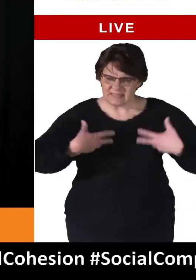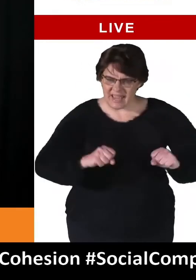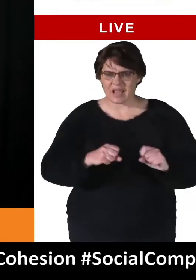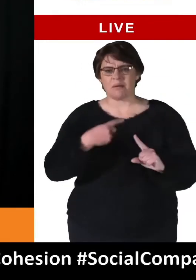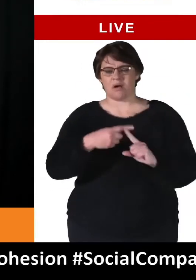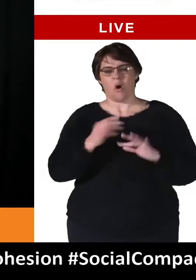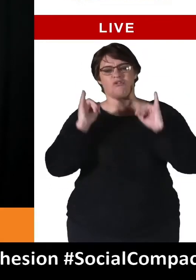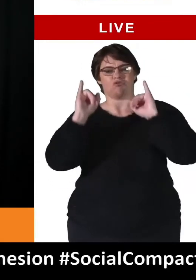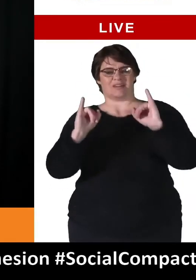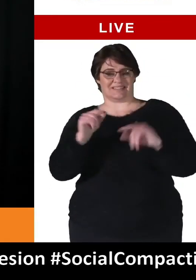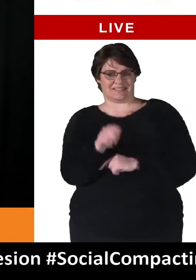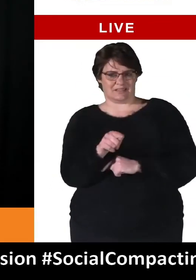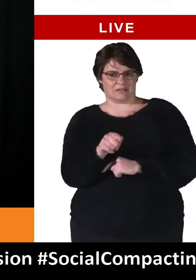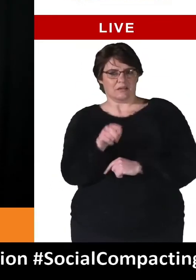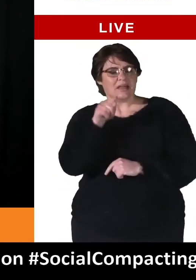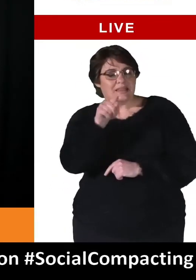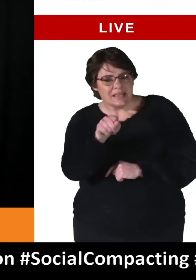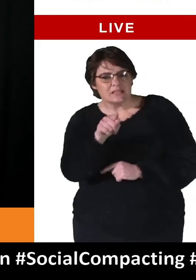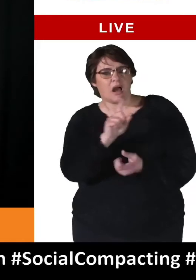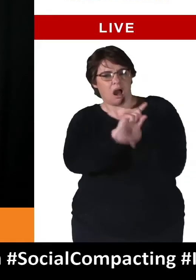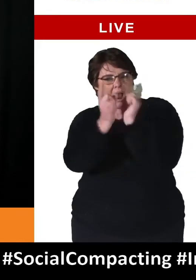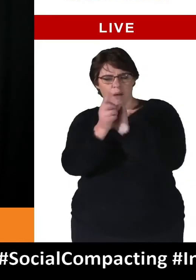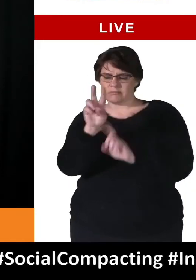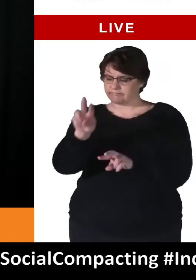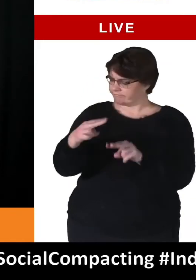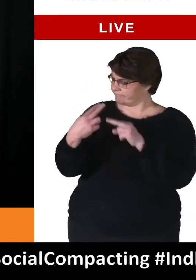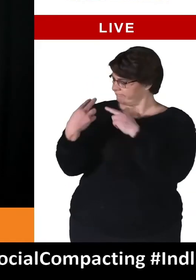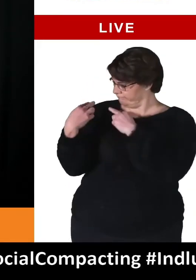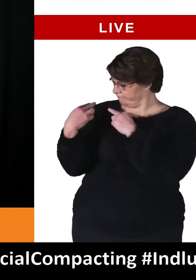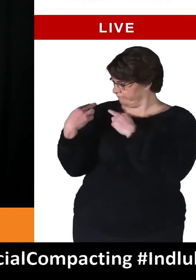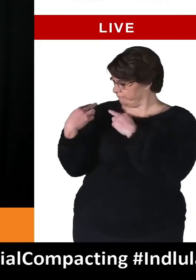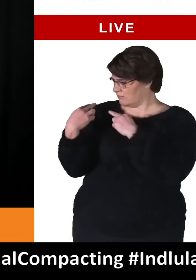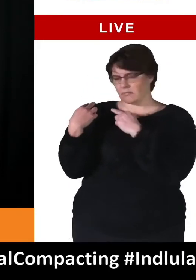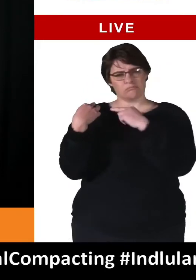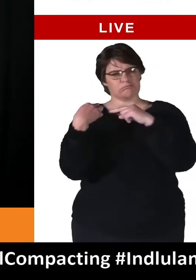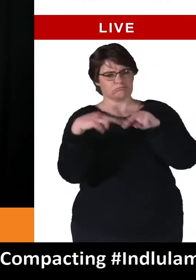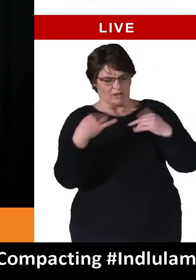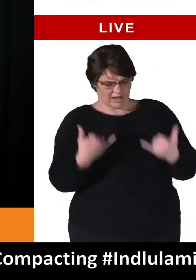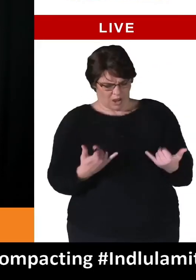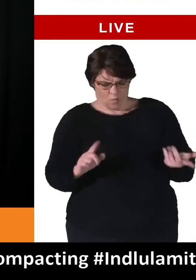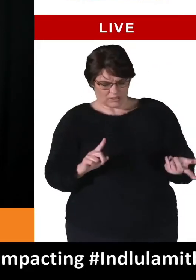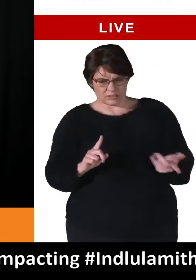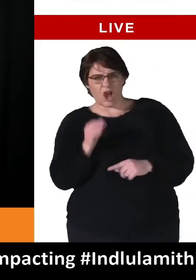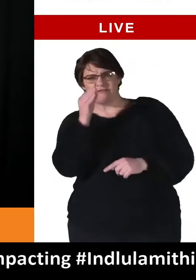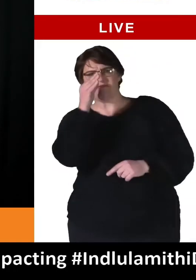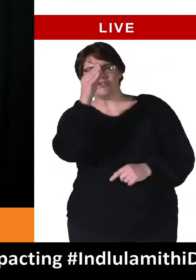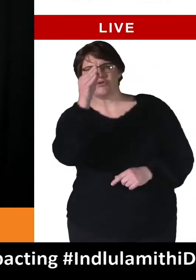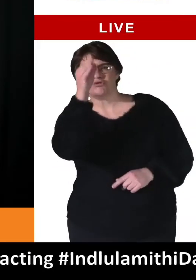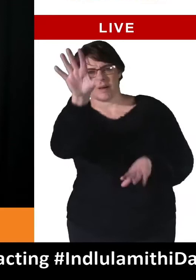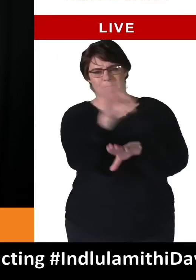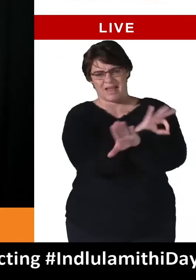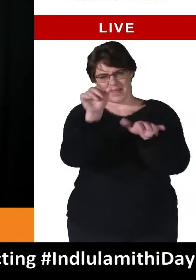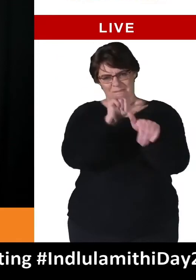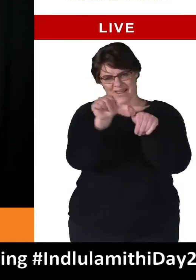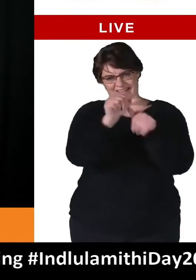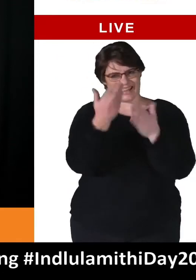of a crisis that must enable us to look back, to look at the current, and to plan better,